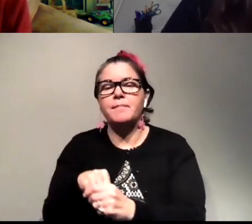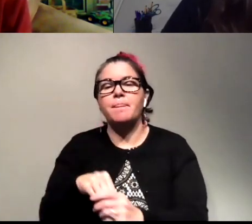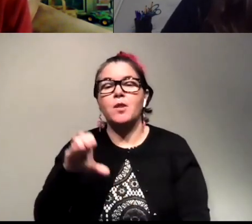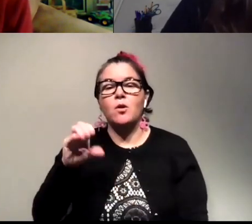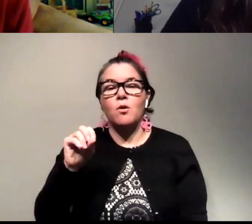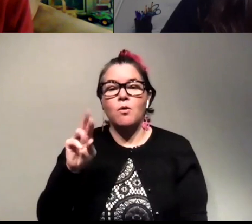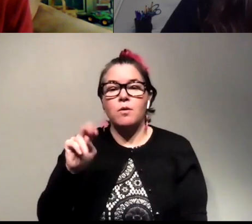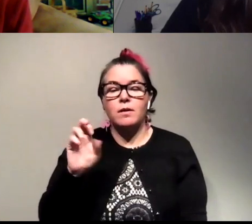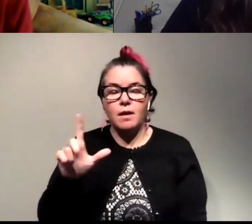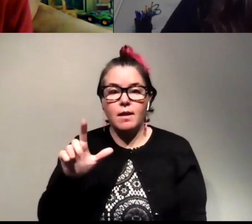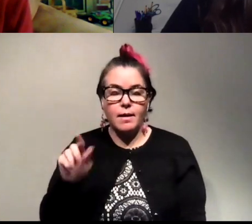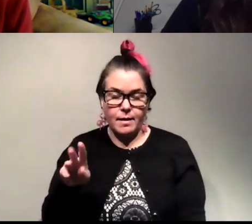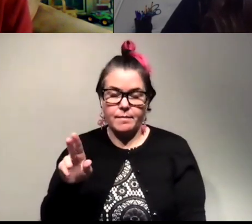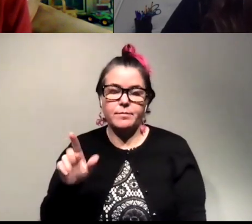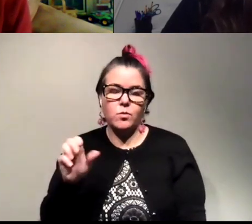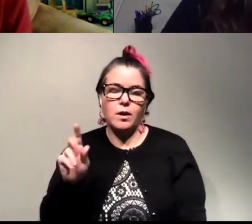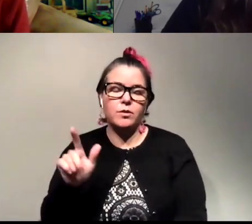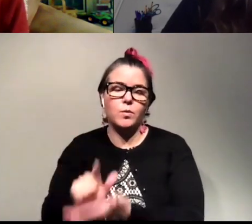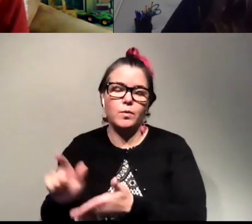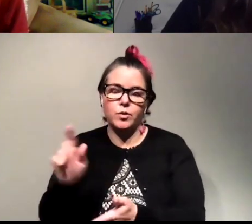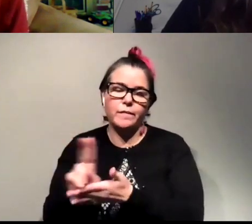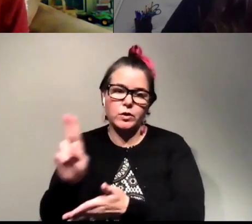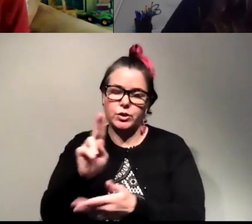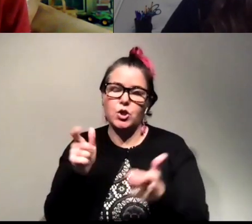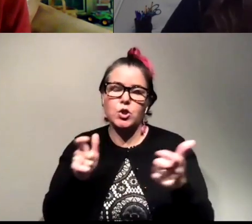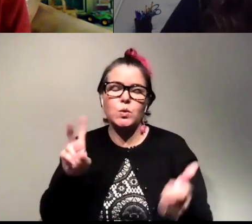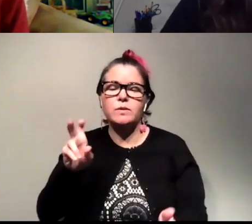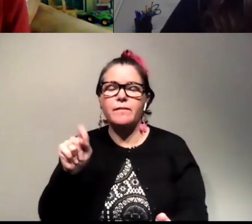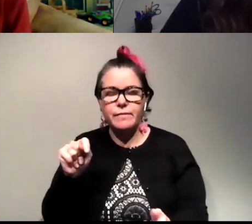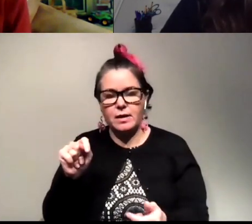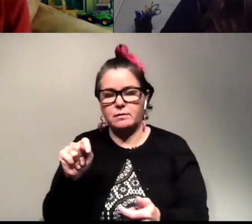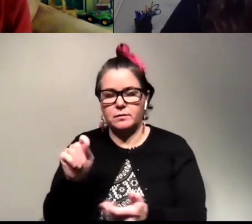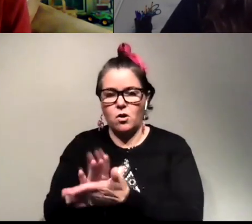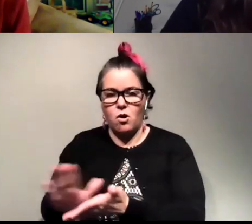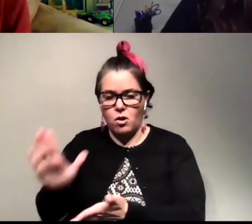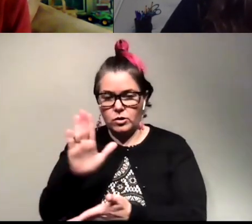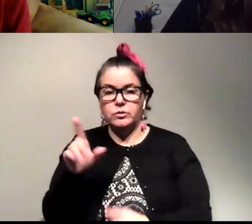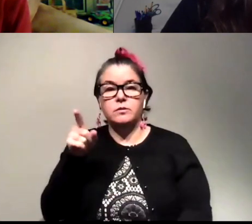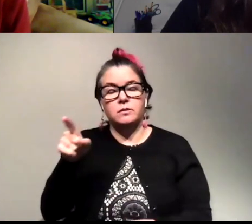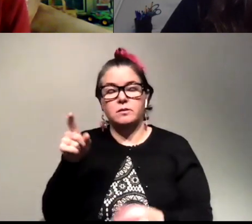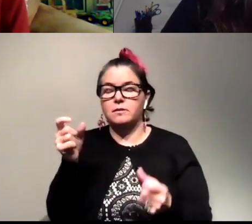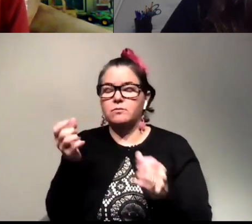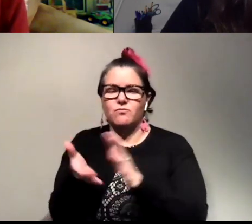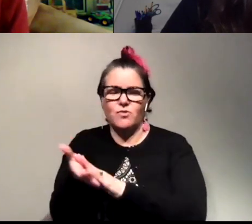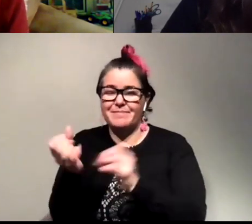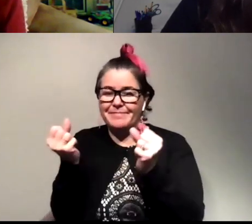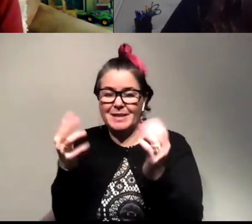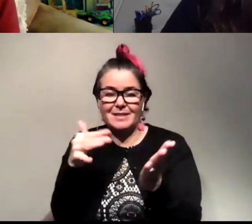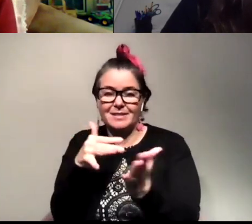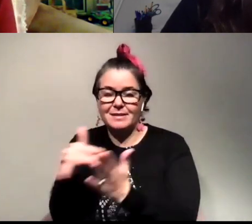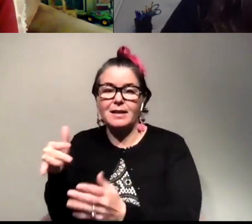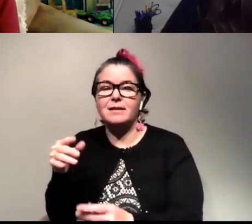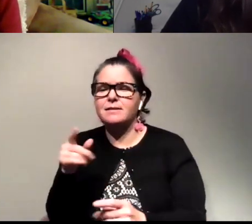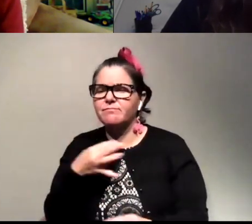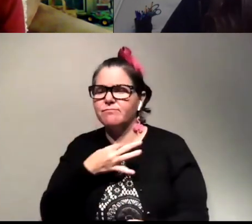Cornell labs at Cornell University, which is a huge veterinarian college, they've run a lot of studies to see if the effects that